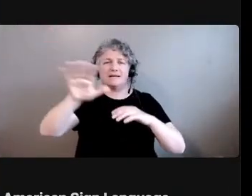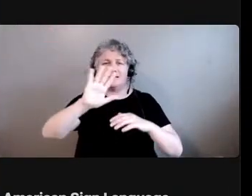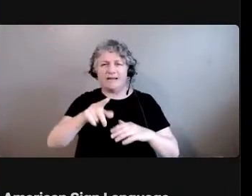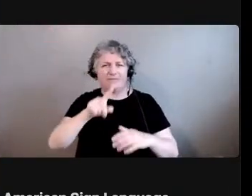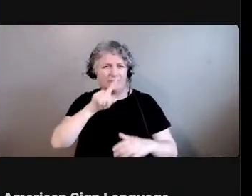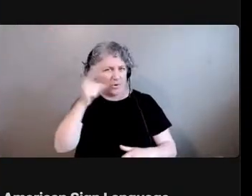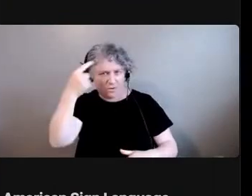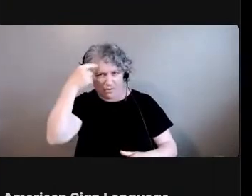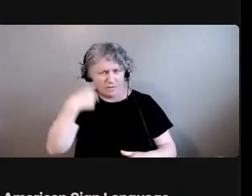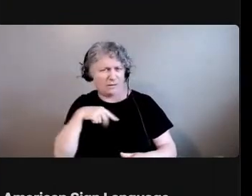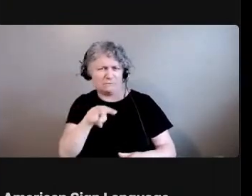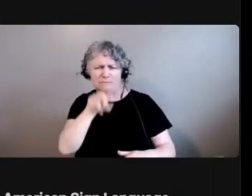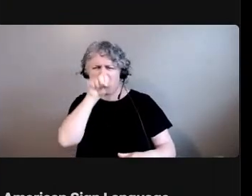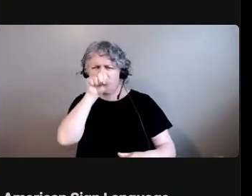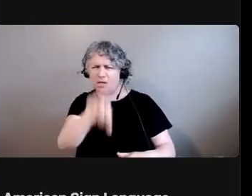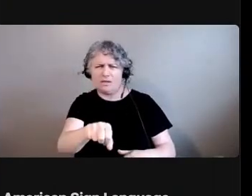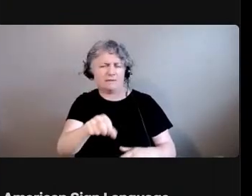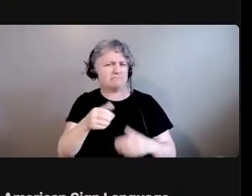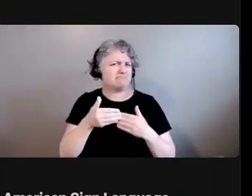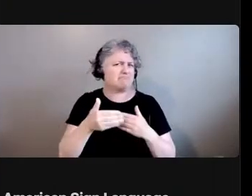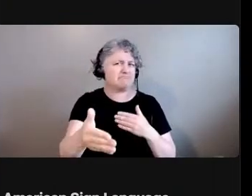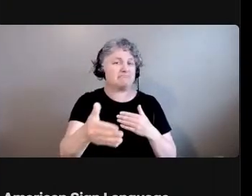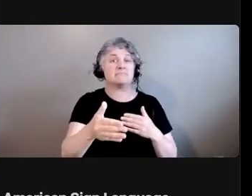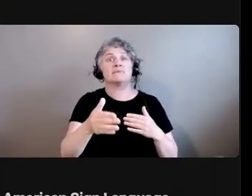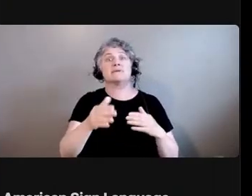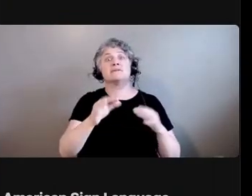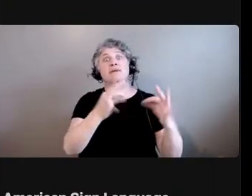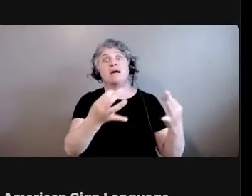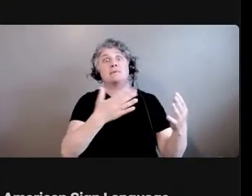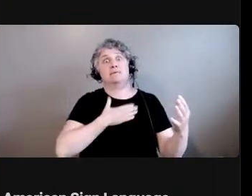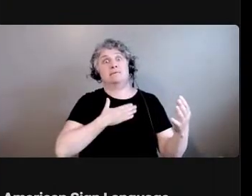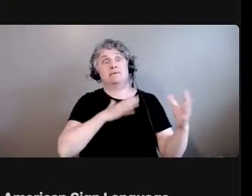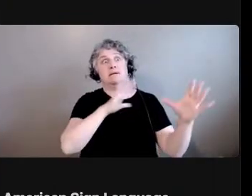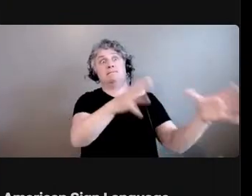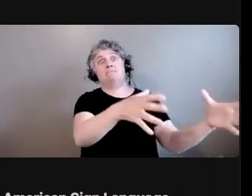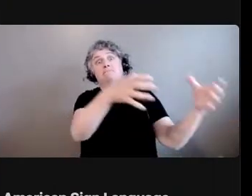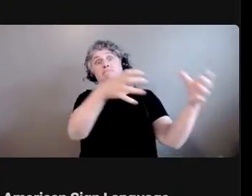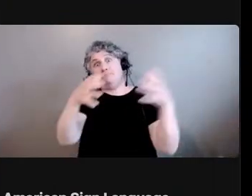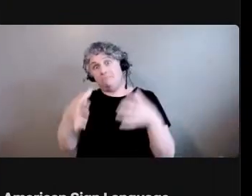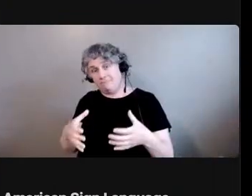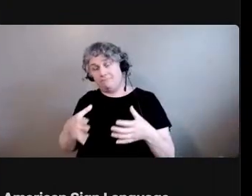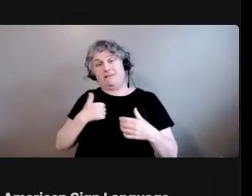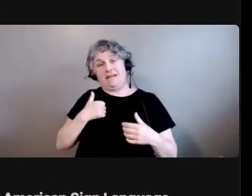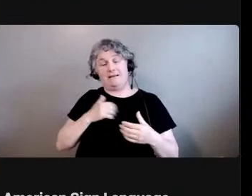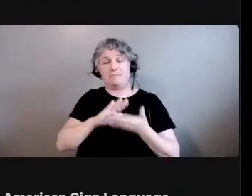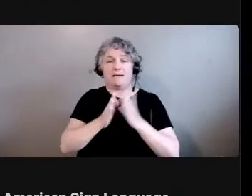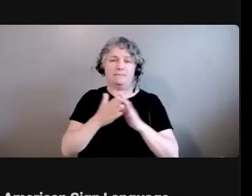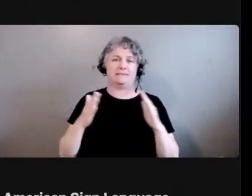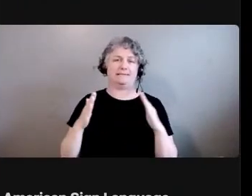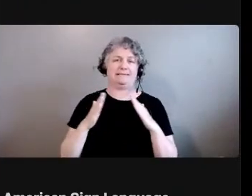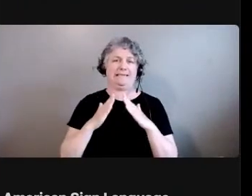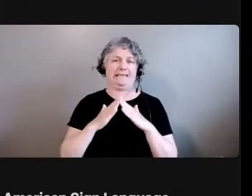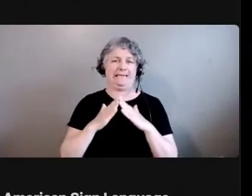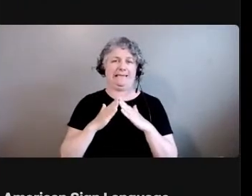of that. When my family emigrated to Canada, I became an urban, perhaps even an urbane